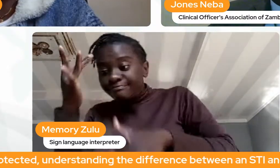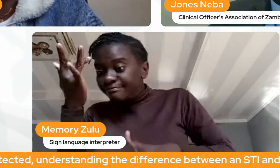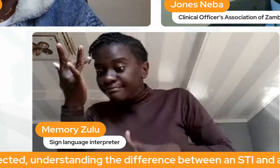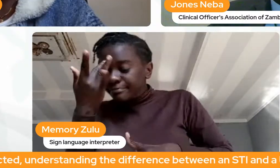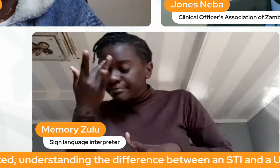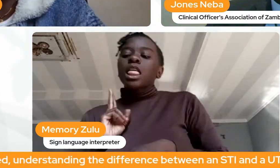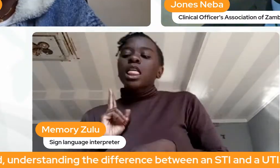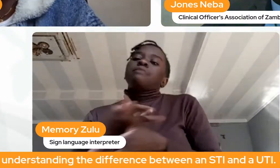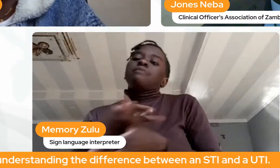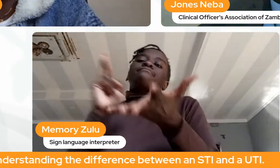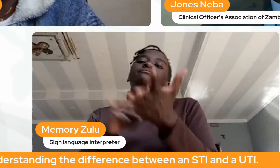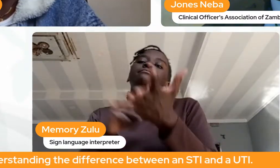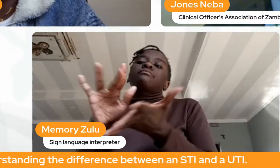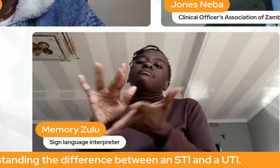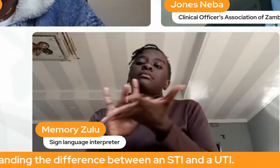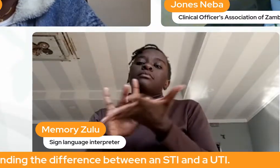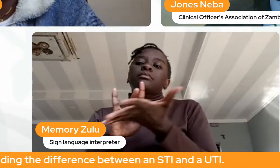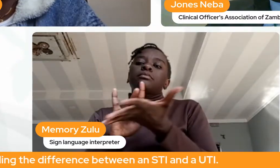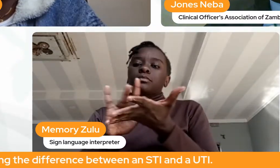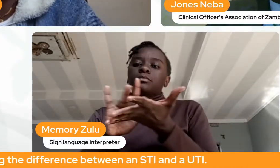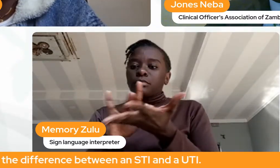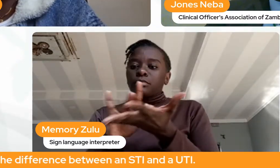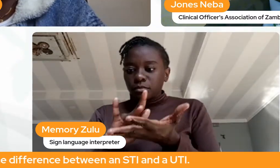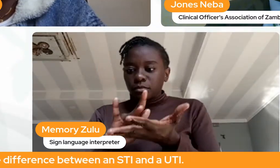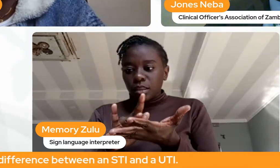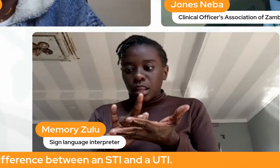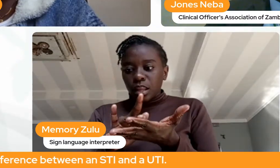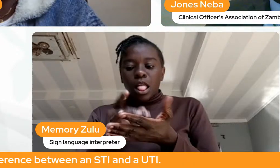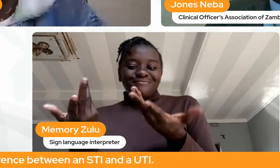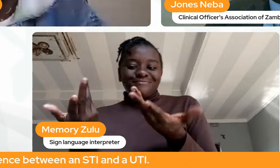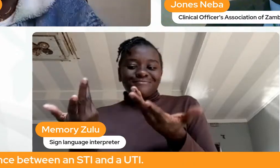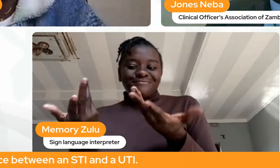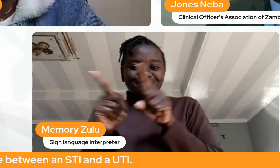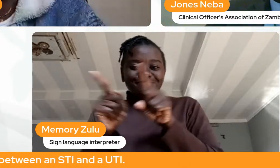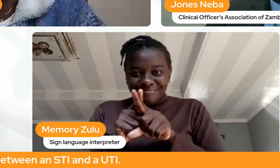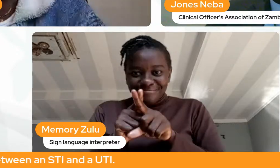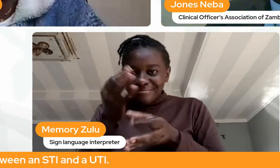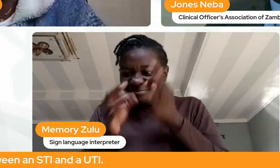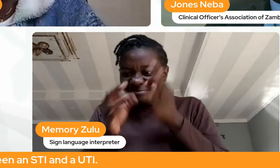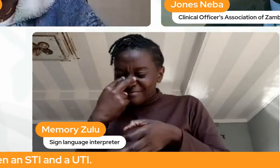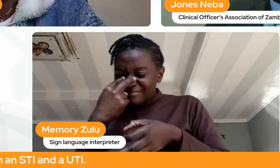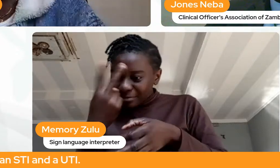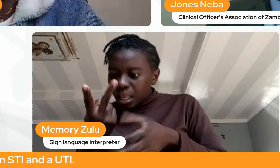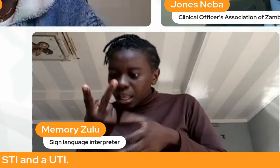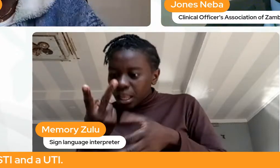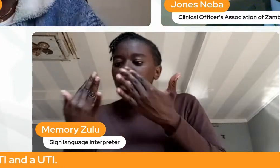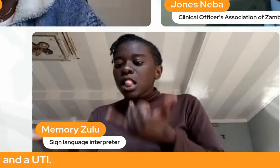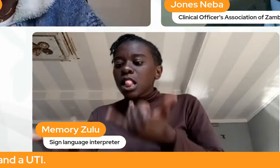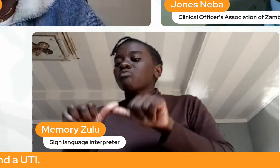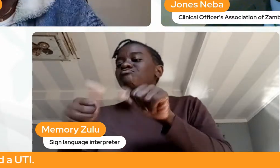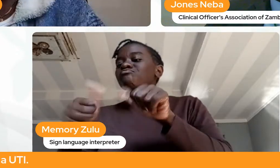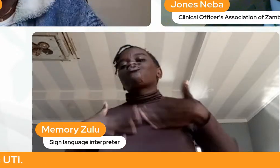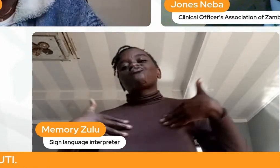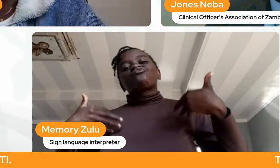my young people, to say these sexually transmitted diseases are preventable. And what